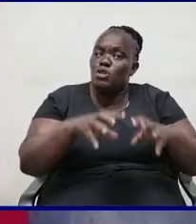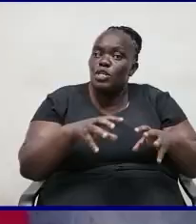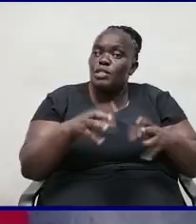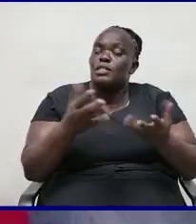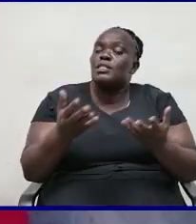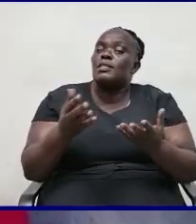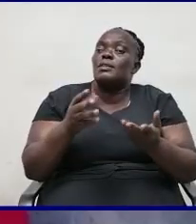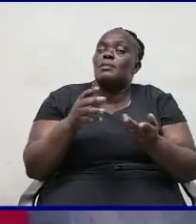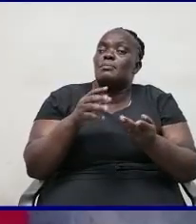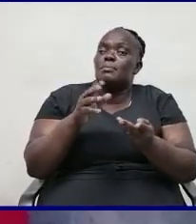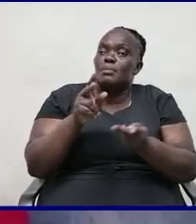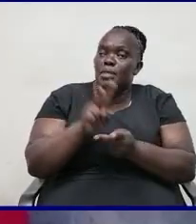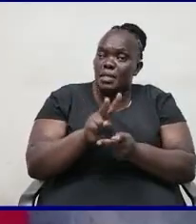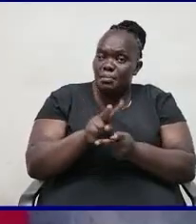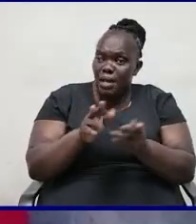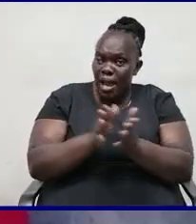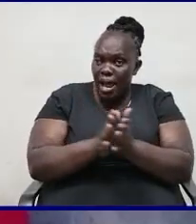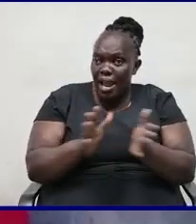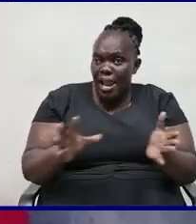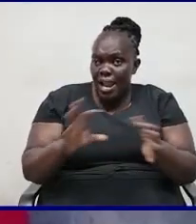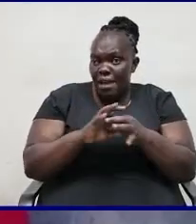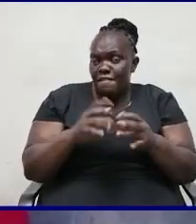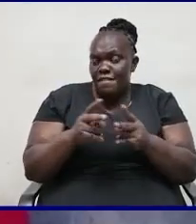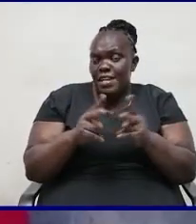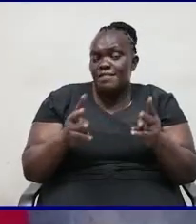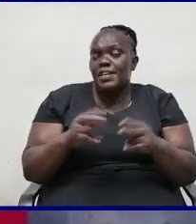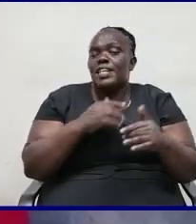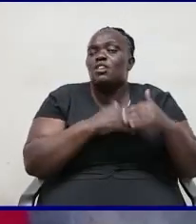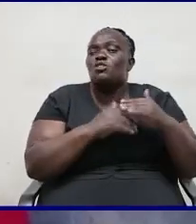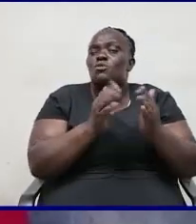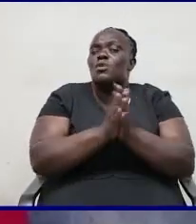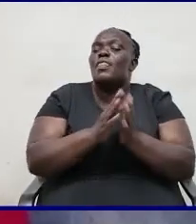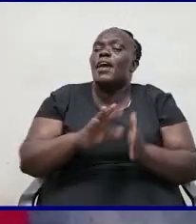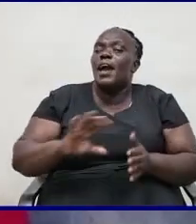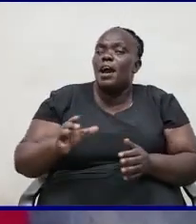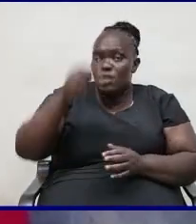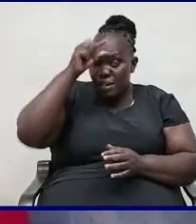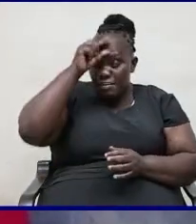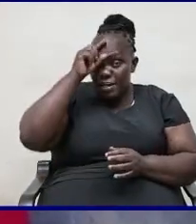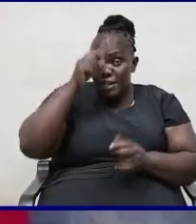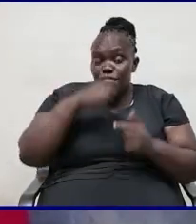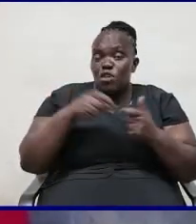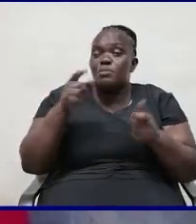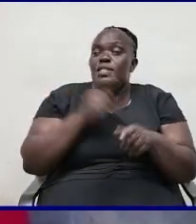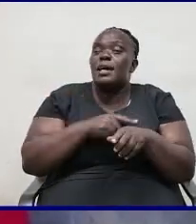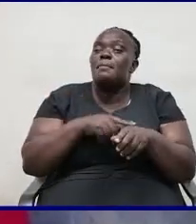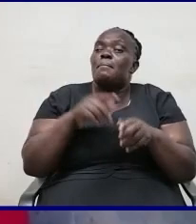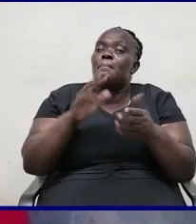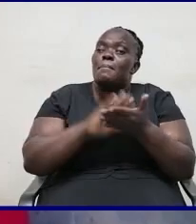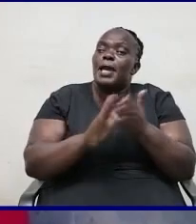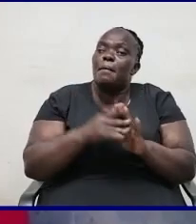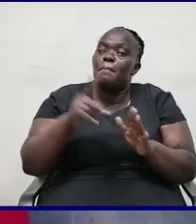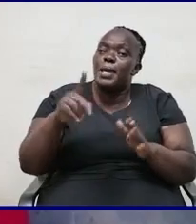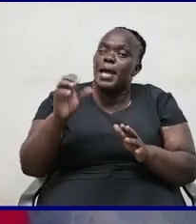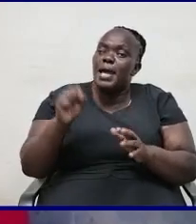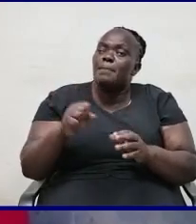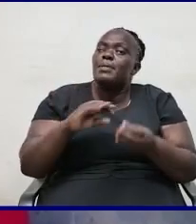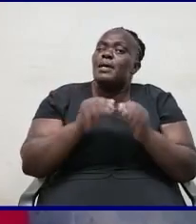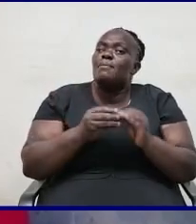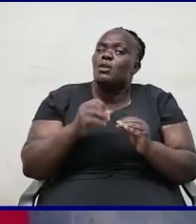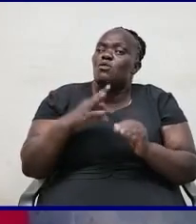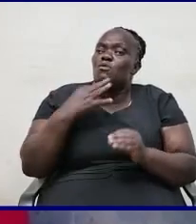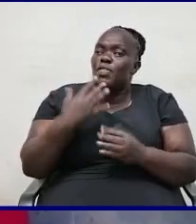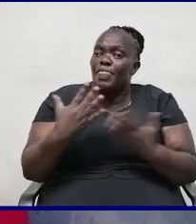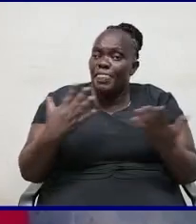community conservancies, and of course linkaging very closely with the county governments. So since I became a PS, there are a number of things